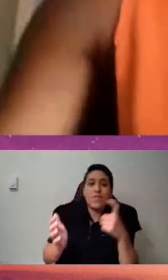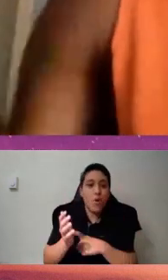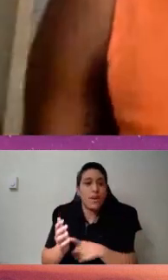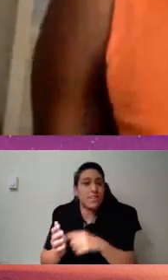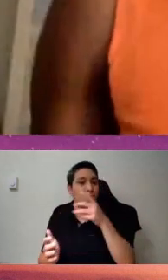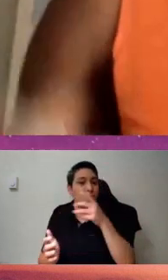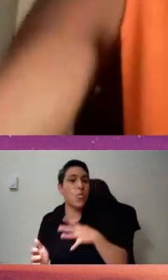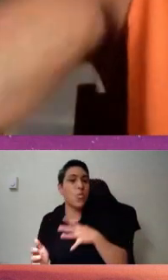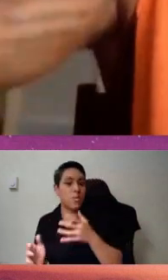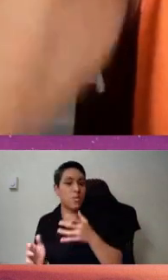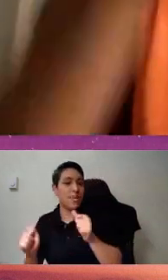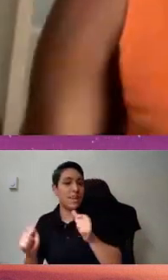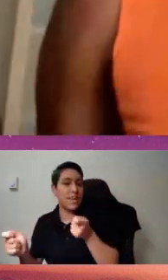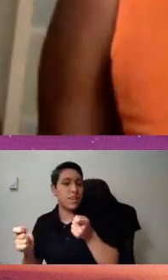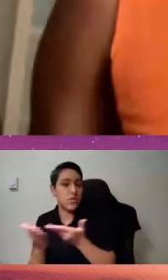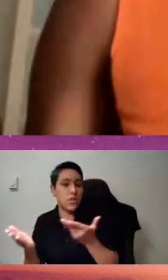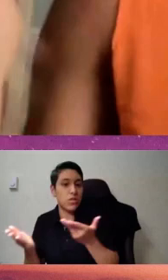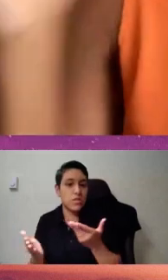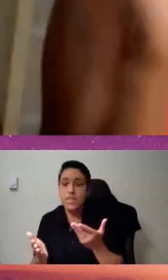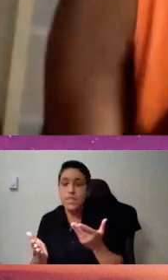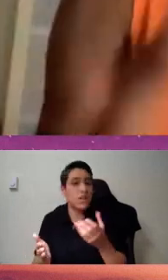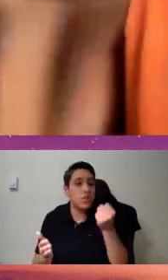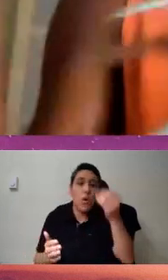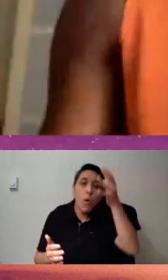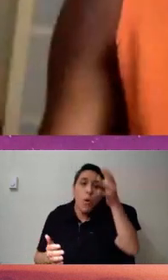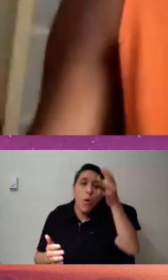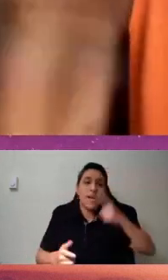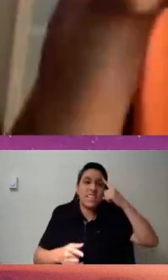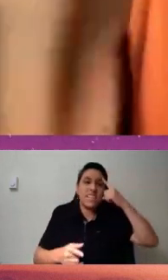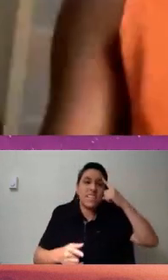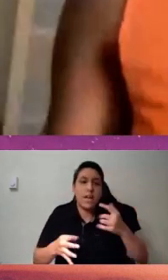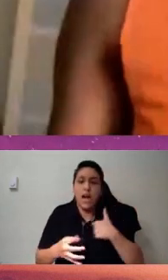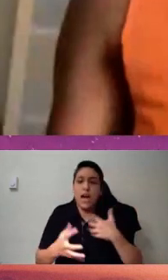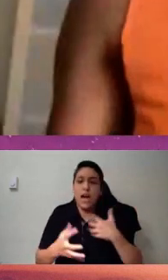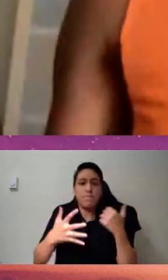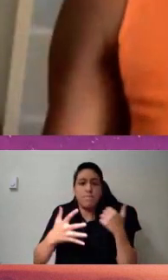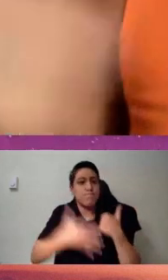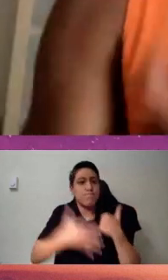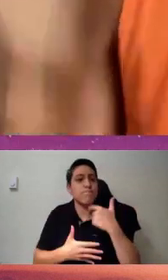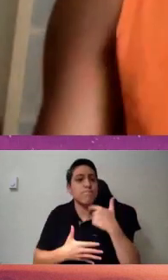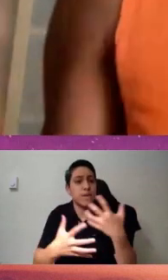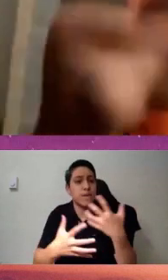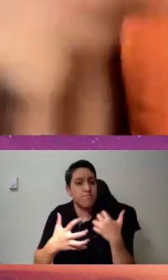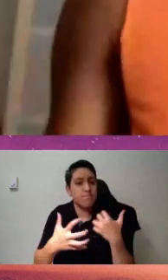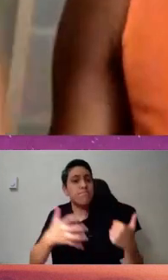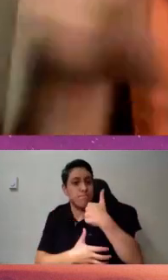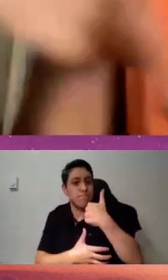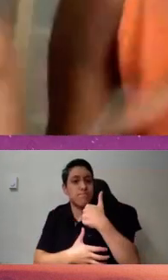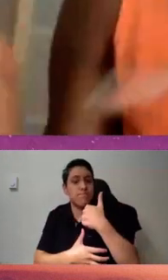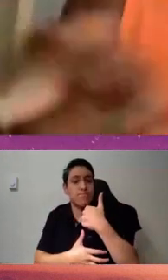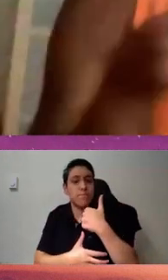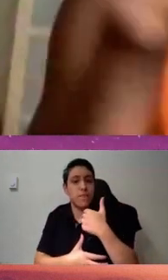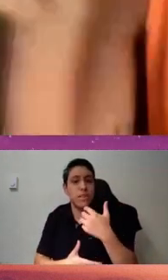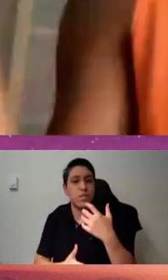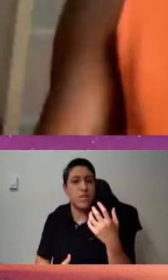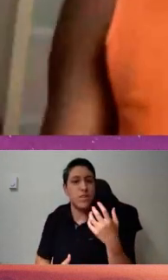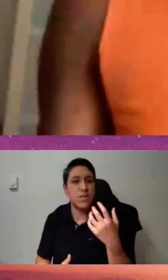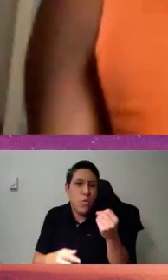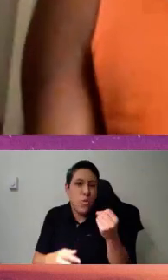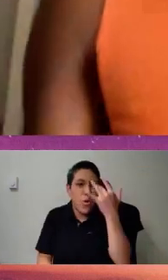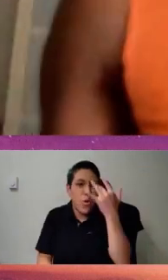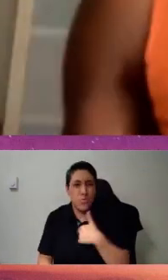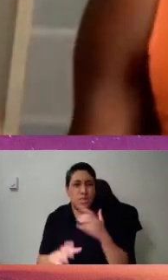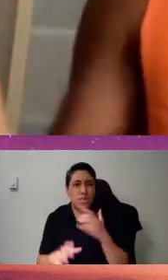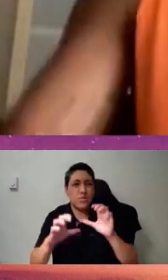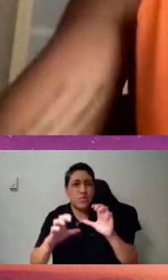make them think that they're inferior? It's like just dividing them and then telling who gets to go into what. Like, why are we telling people who gets to, like,